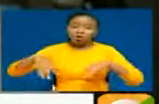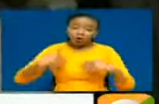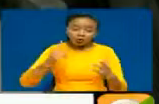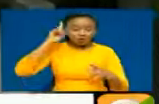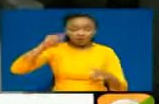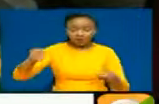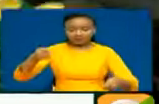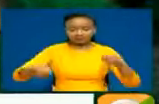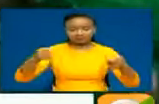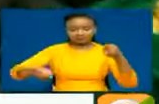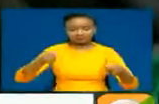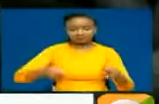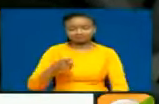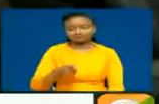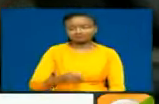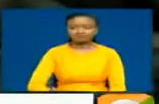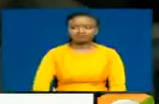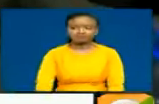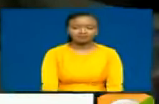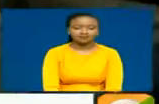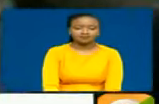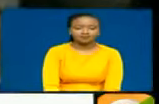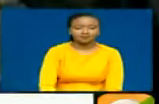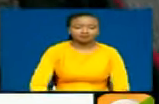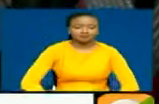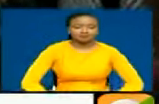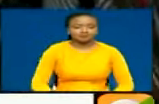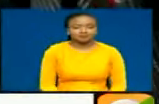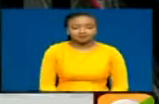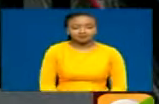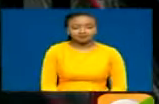Maryanne Nyambura, Citizen TV, Kaptembwa, Nakuru Town West.